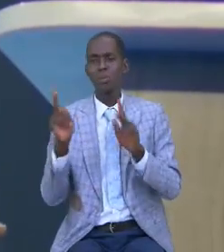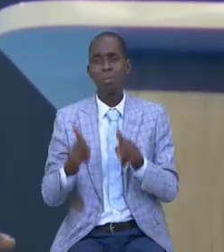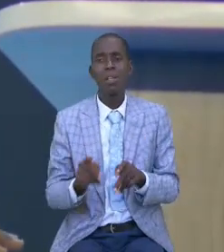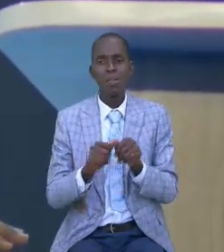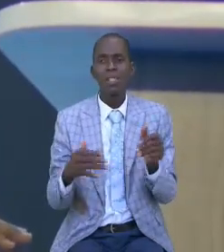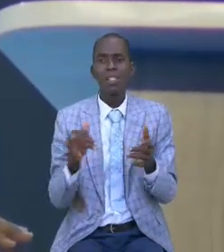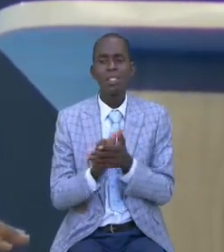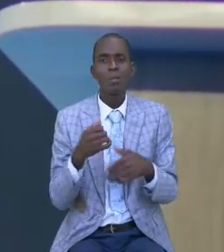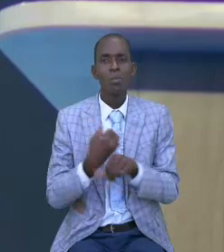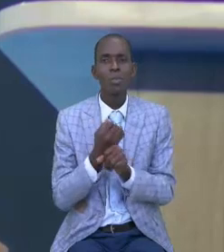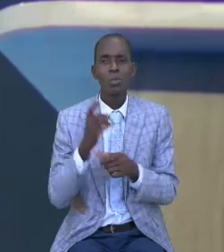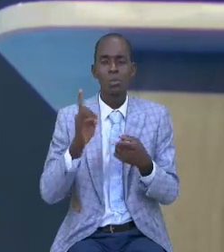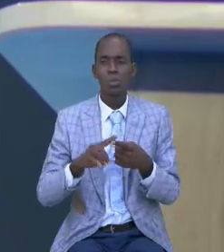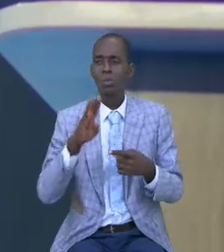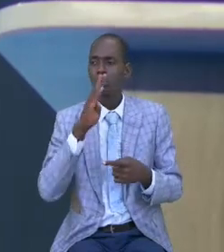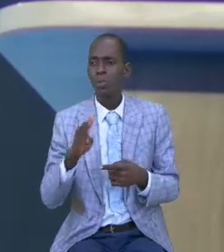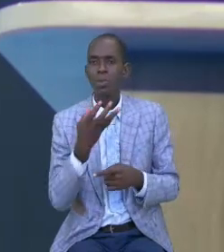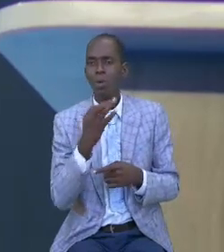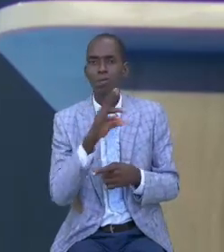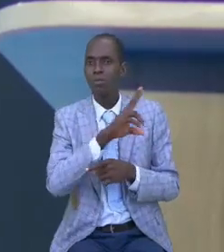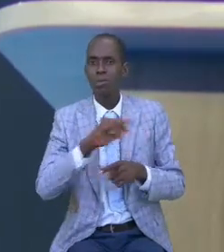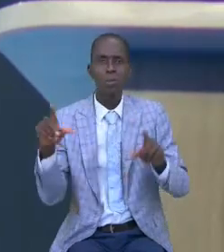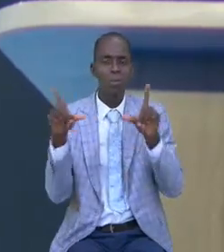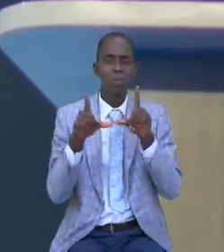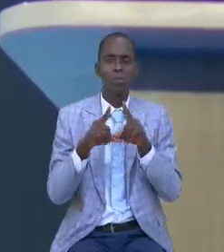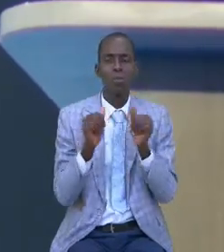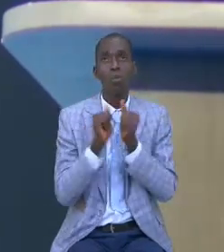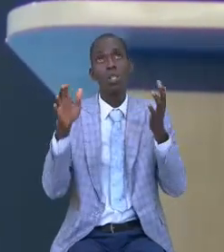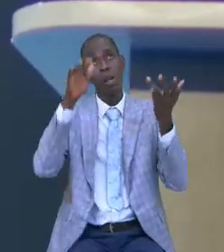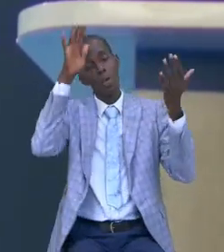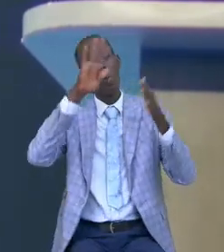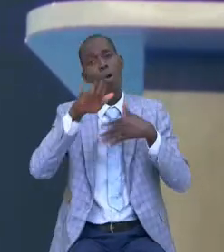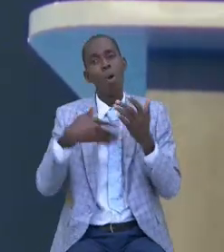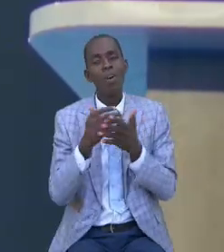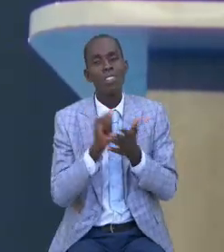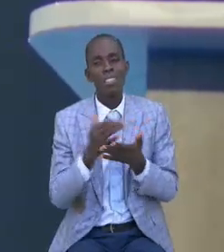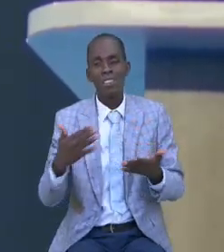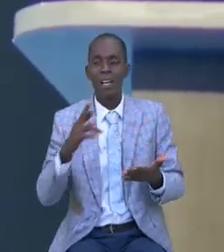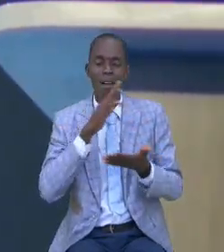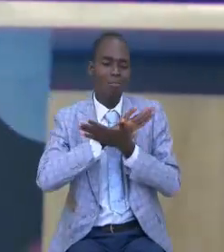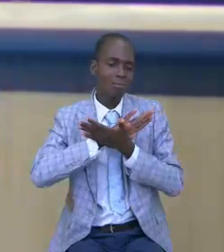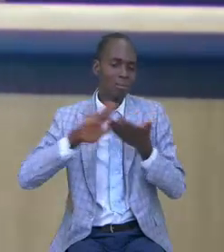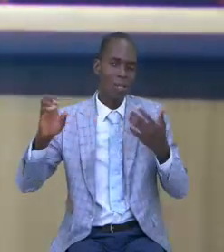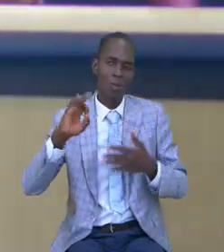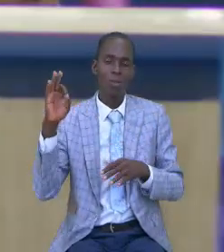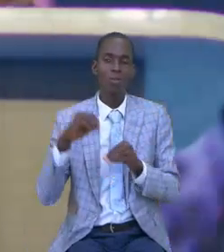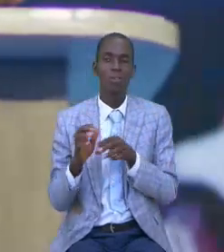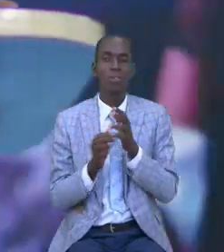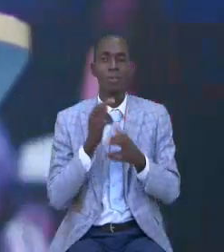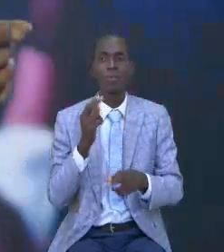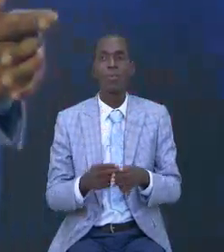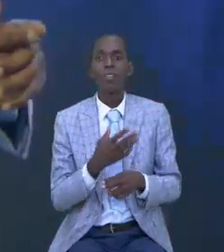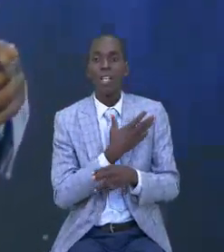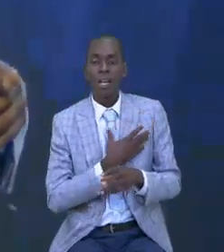you know, a substandard person, just there, hopeless, all those things are cleared away. And he